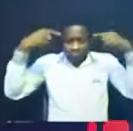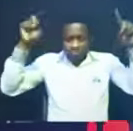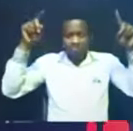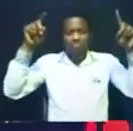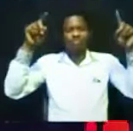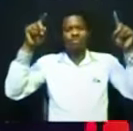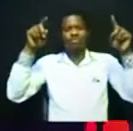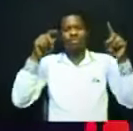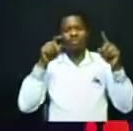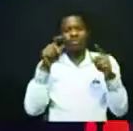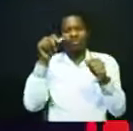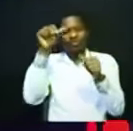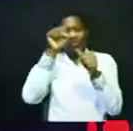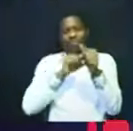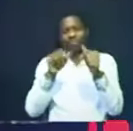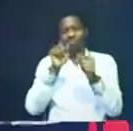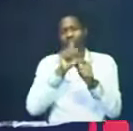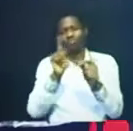wherever you go.